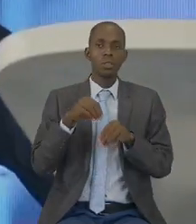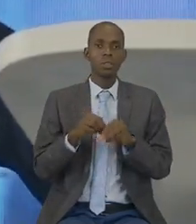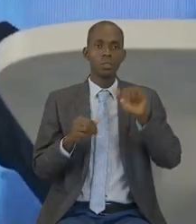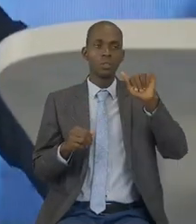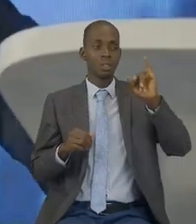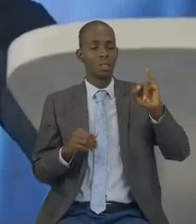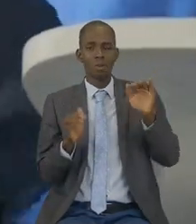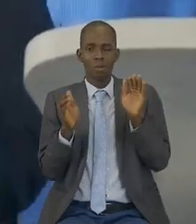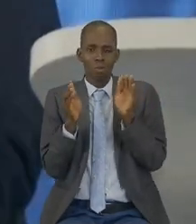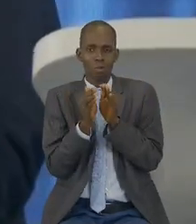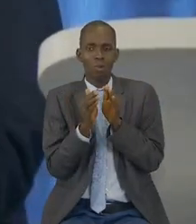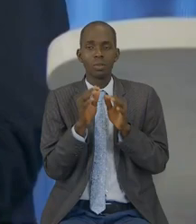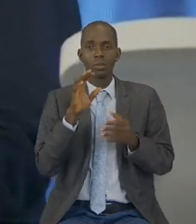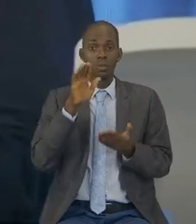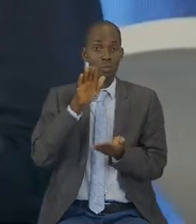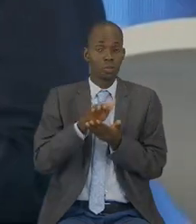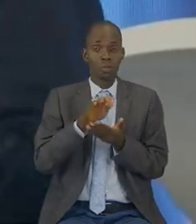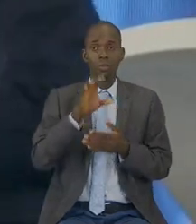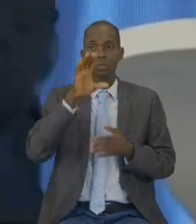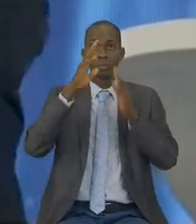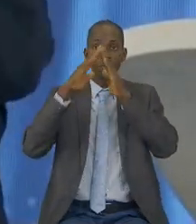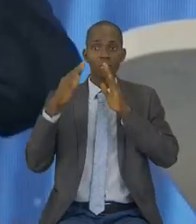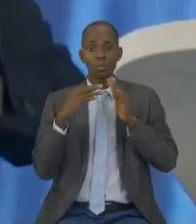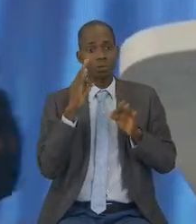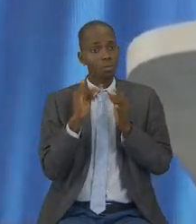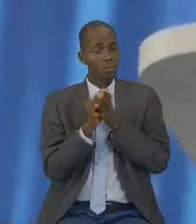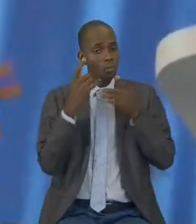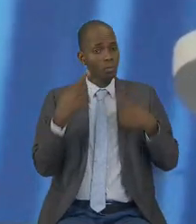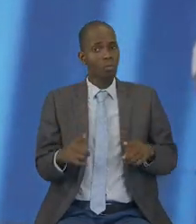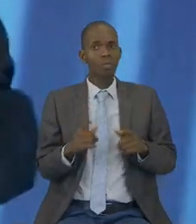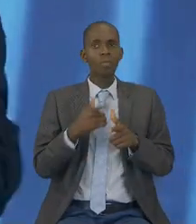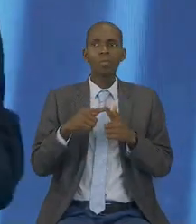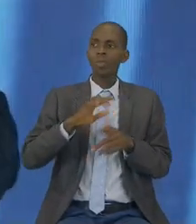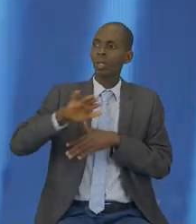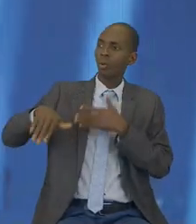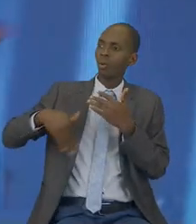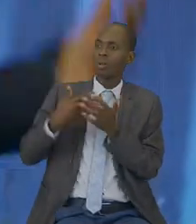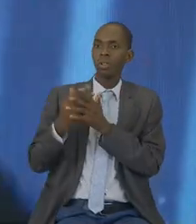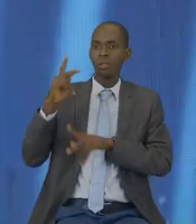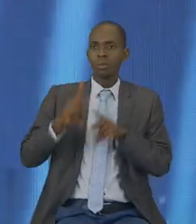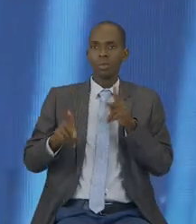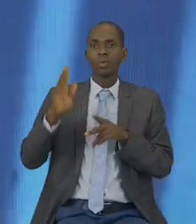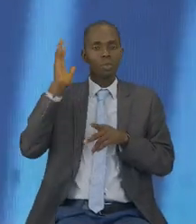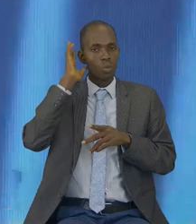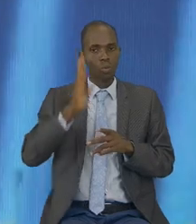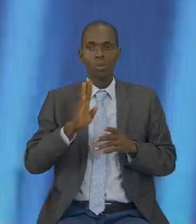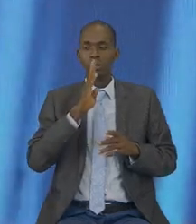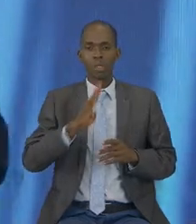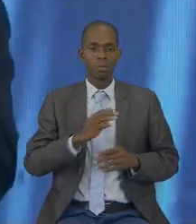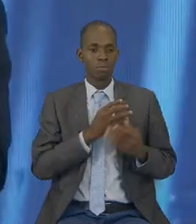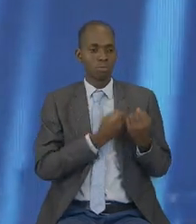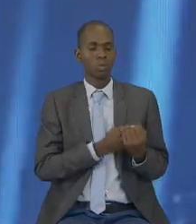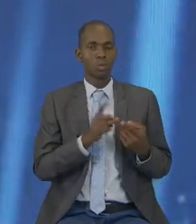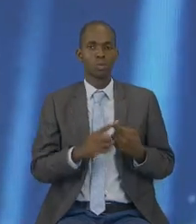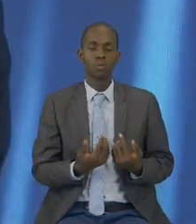city. And he said, if that happened to them, all the people around will gather around, they swallow us up. And the Lord